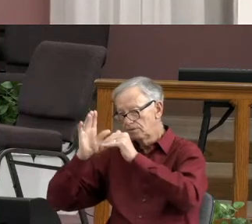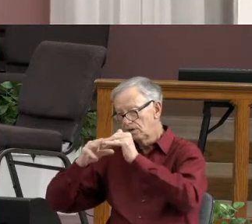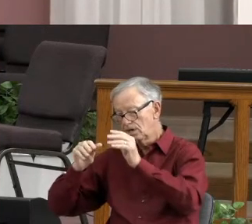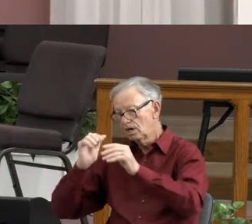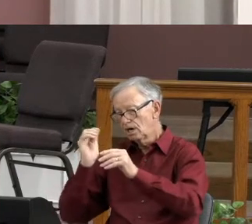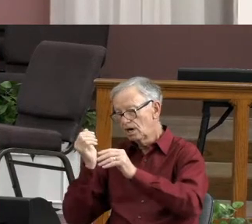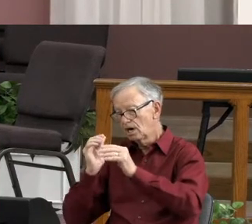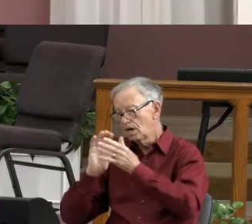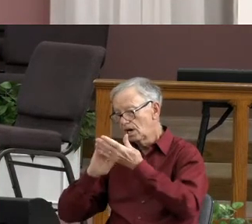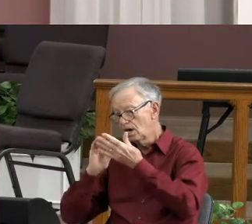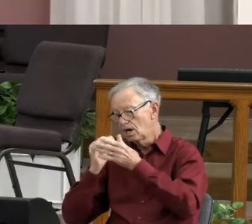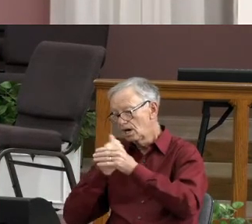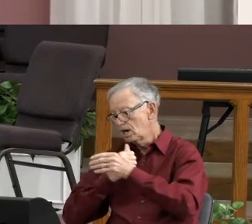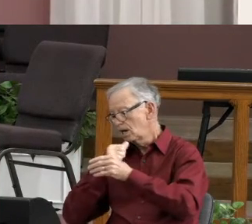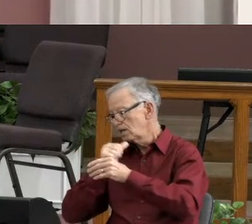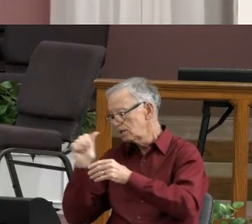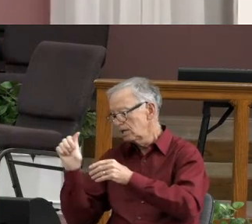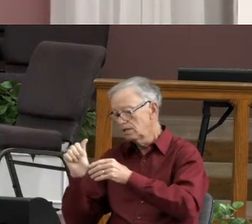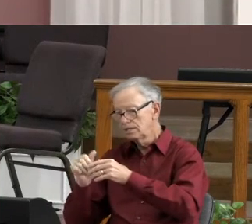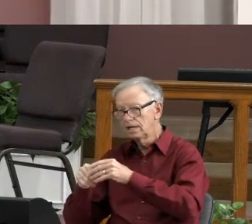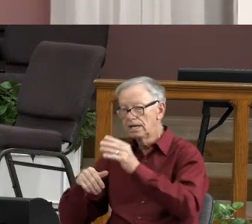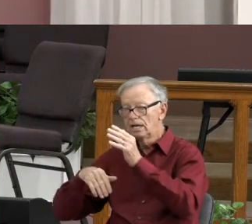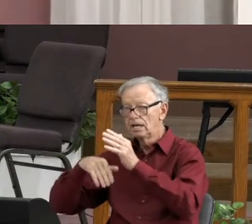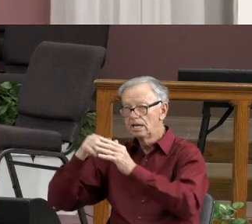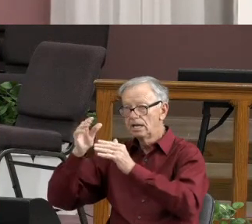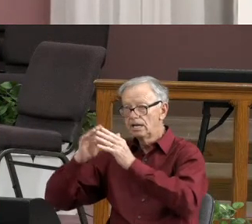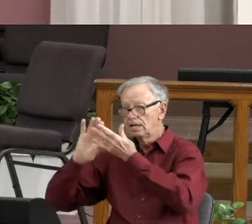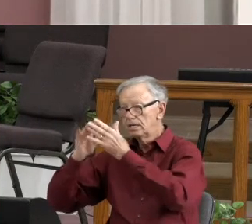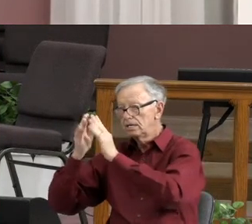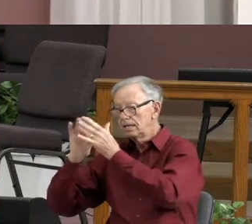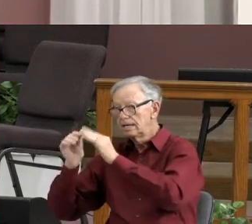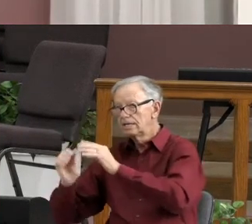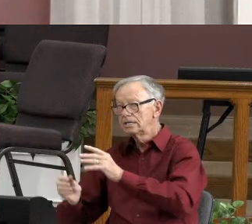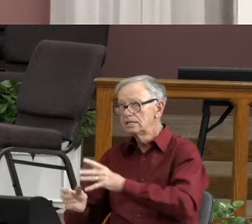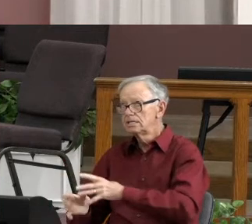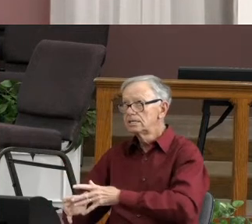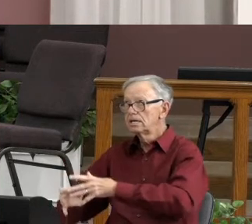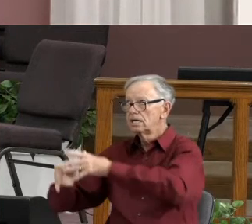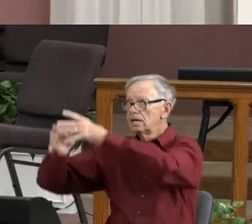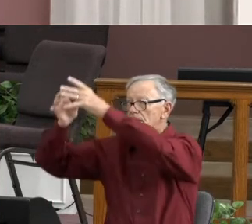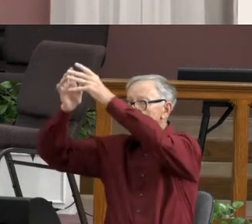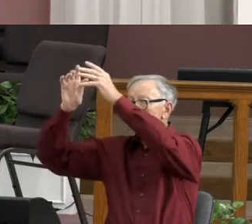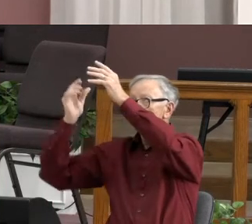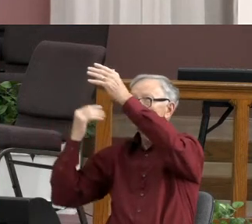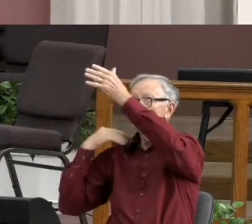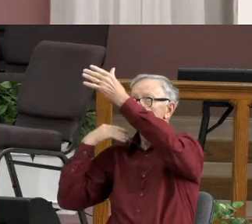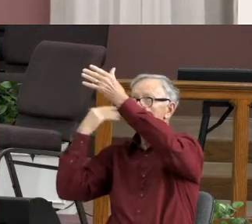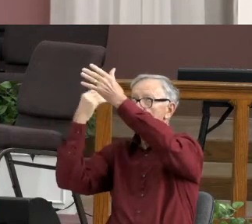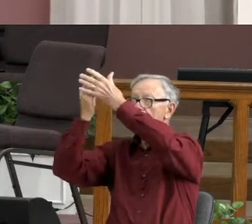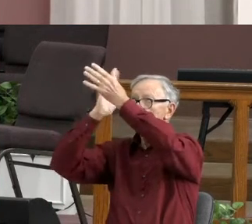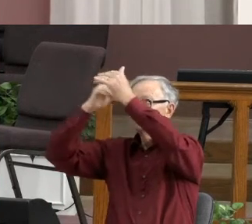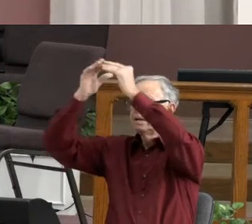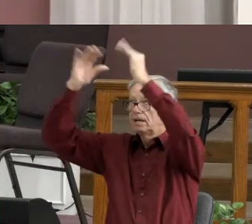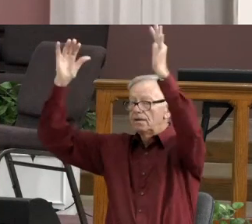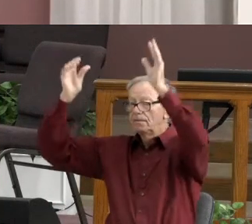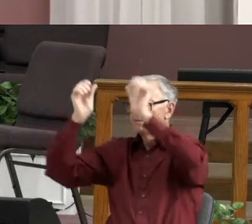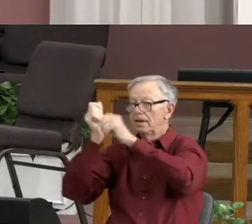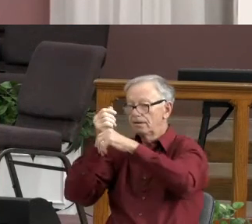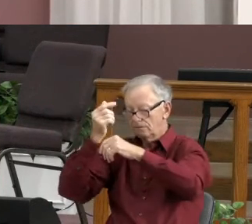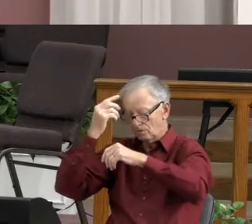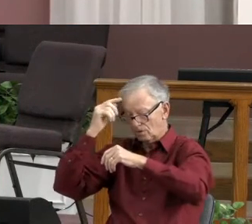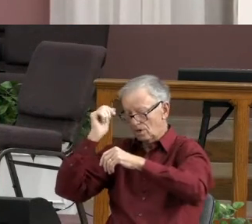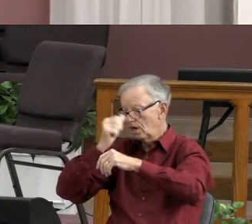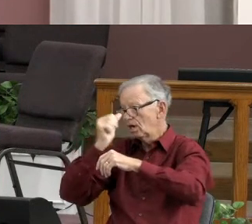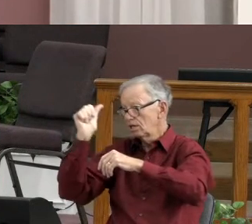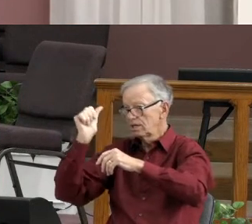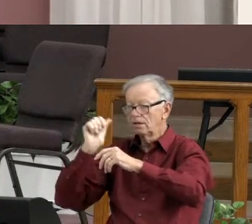city and a tower whose top will reach into heaven. And let us make for ourselves a name.